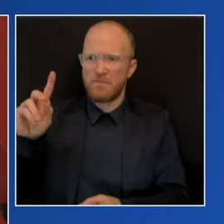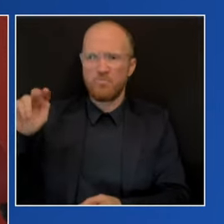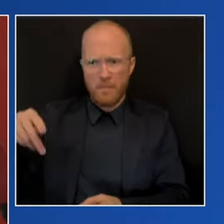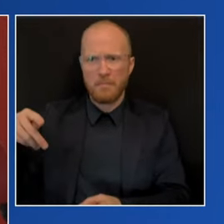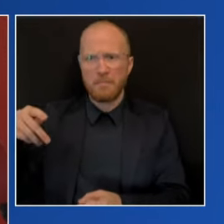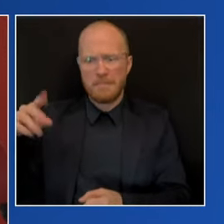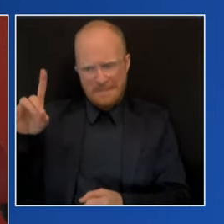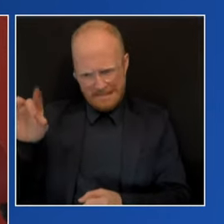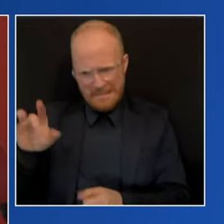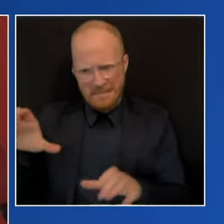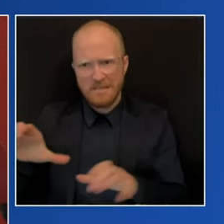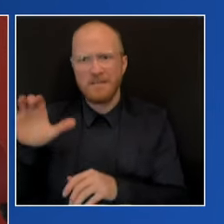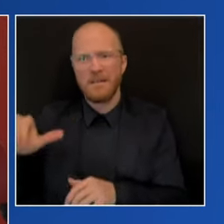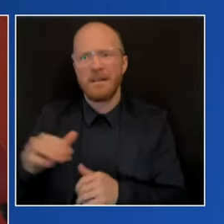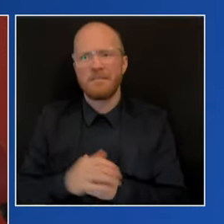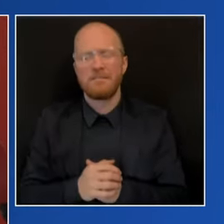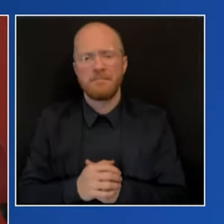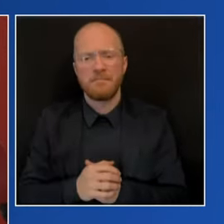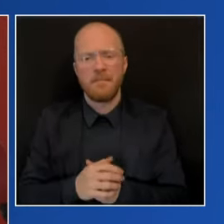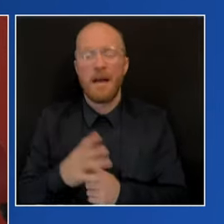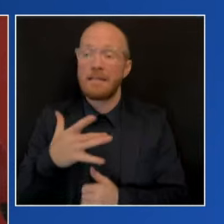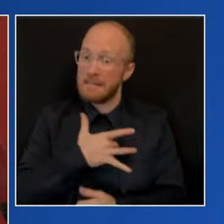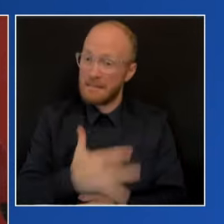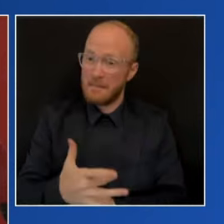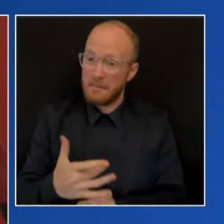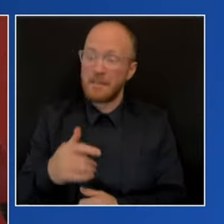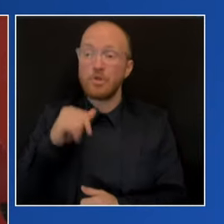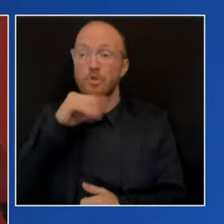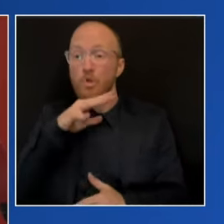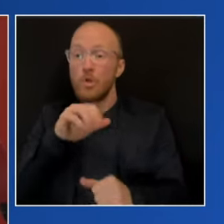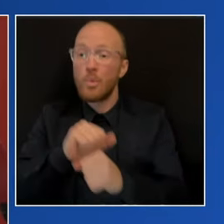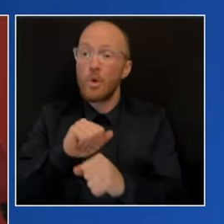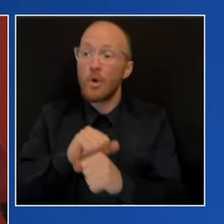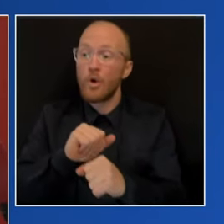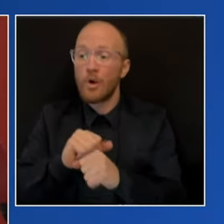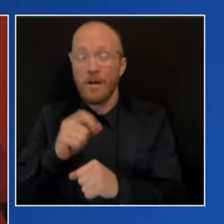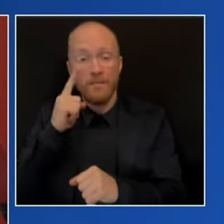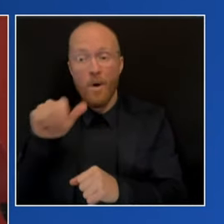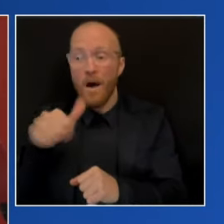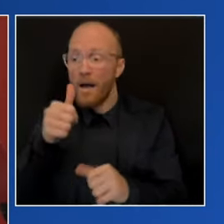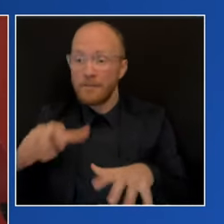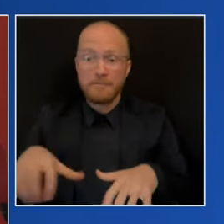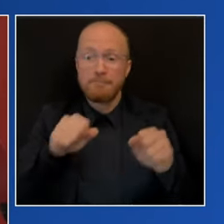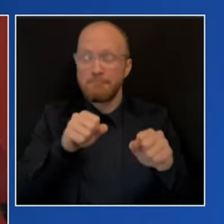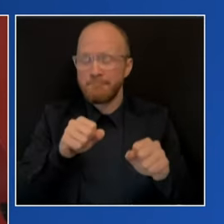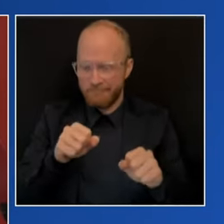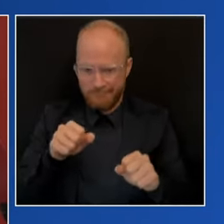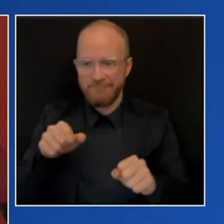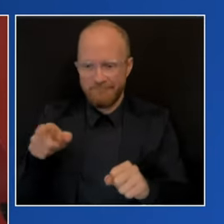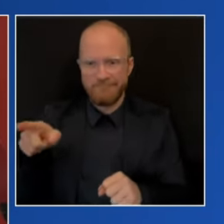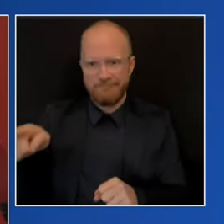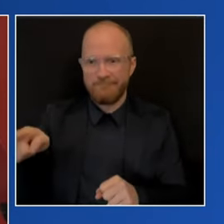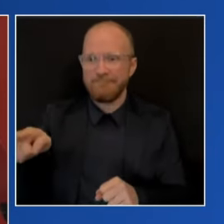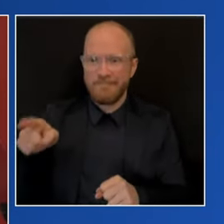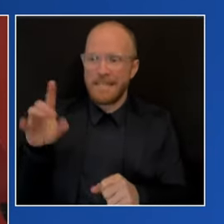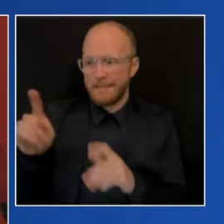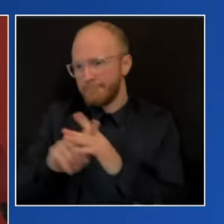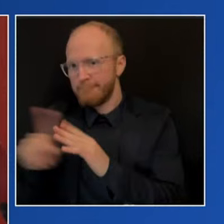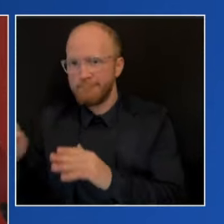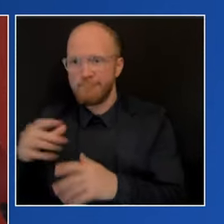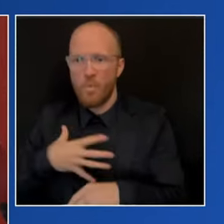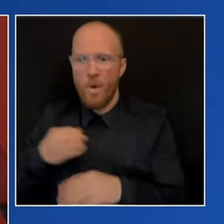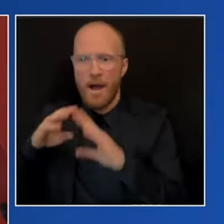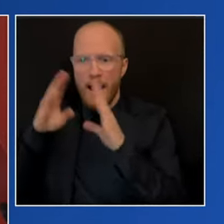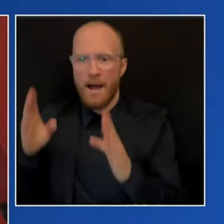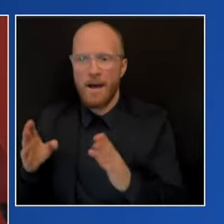left the dirty work to others. He retreated to the White House. As America was attacked from within,